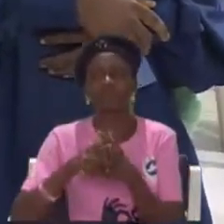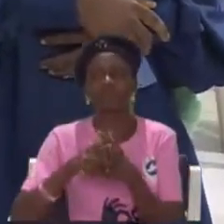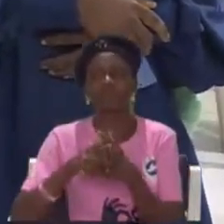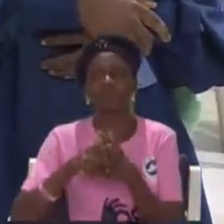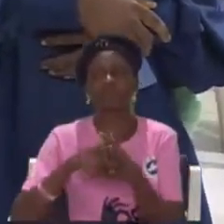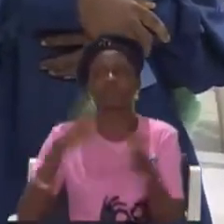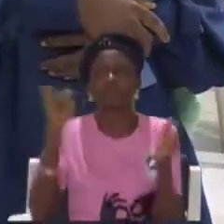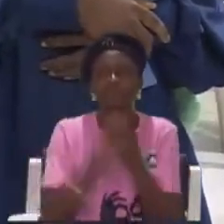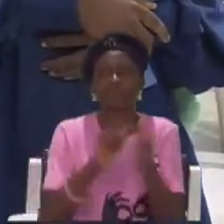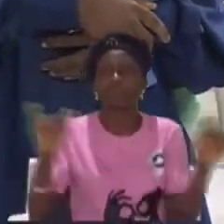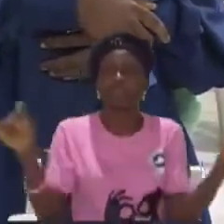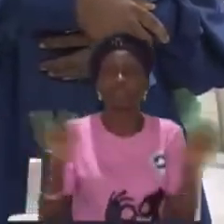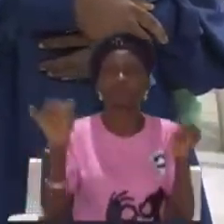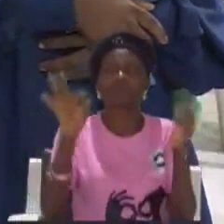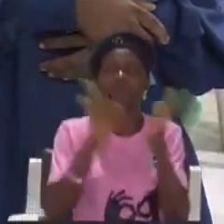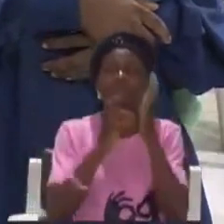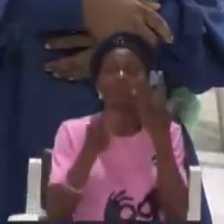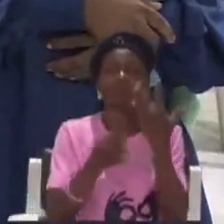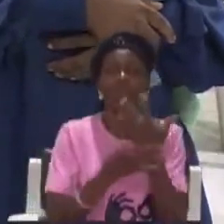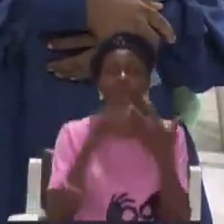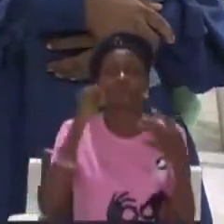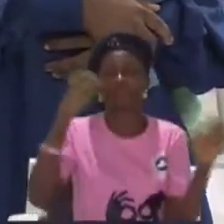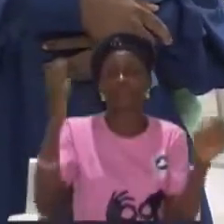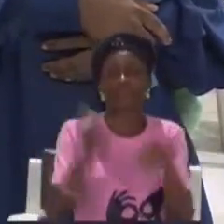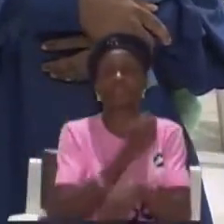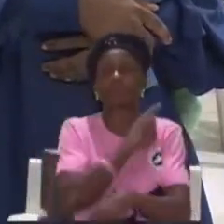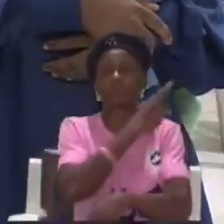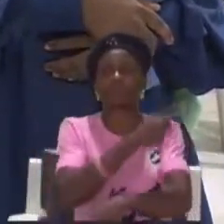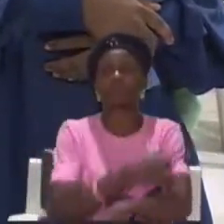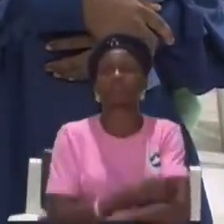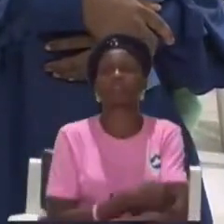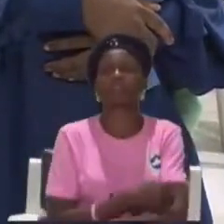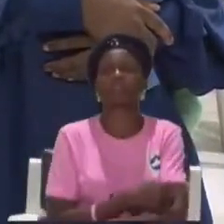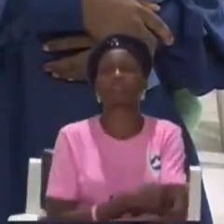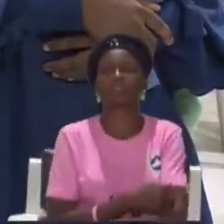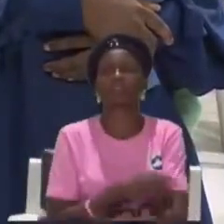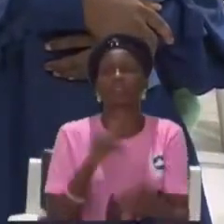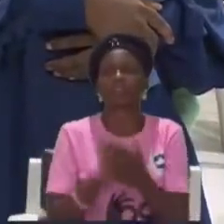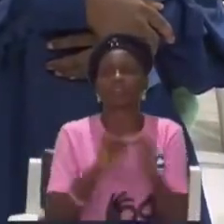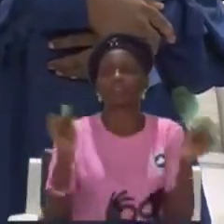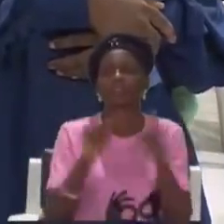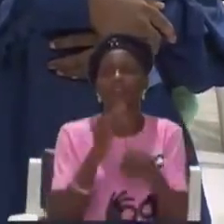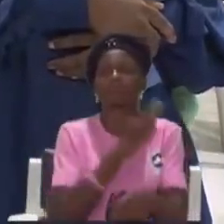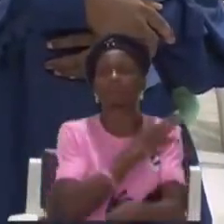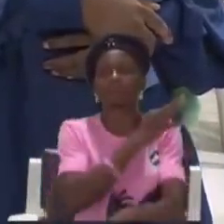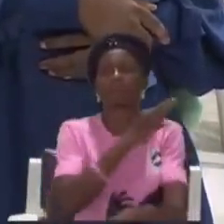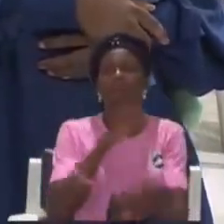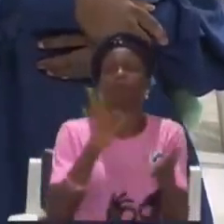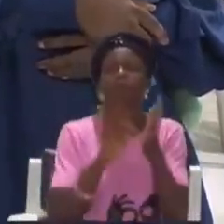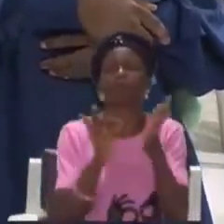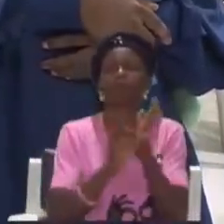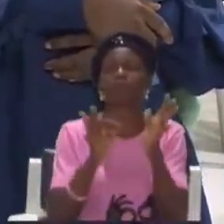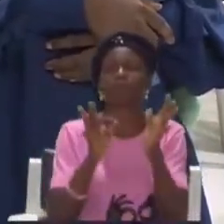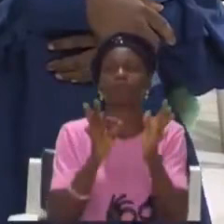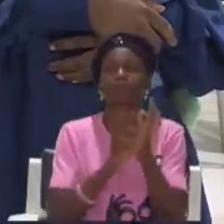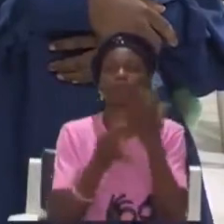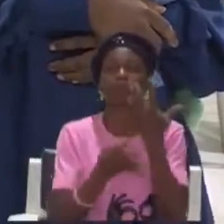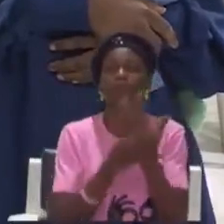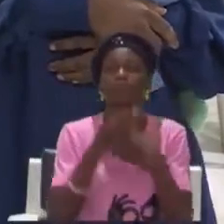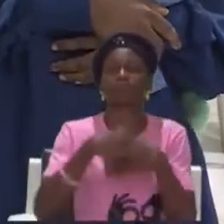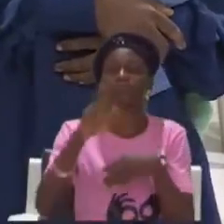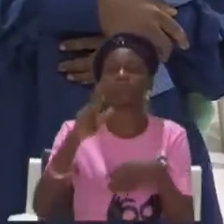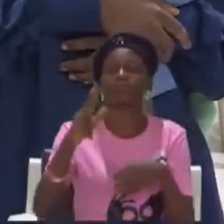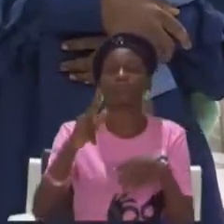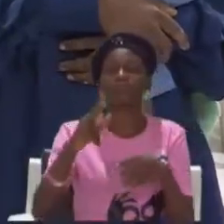That same February, I got pregnant. That same February, after special